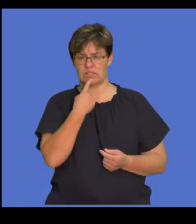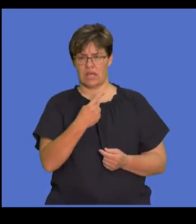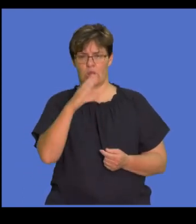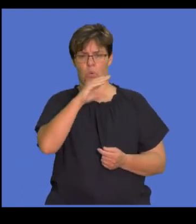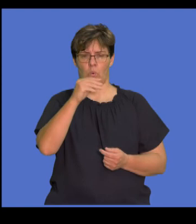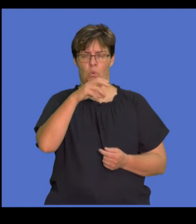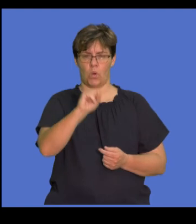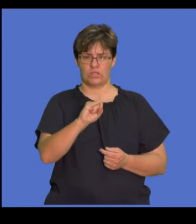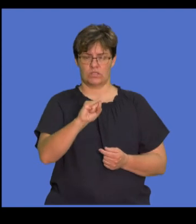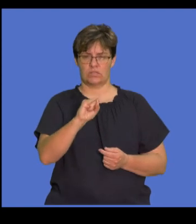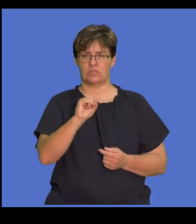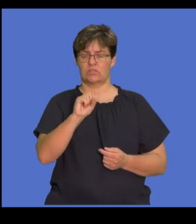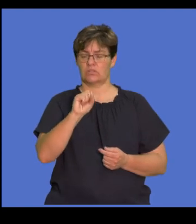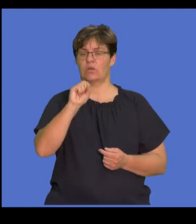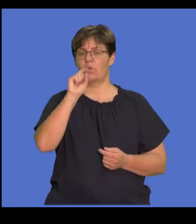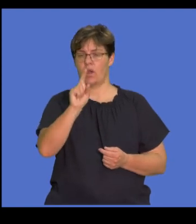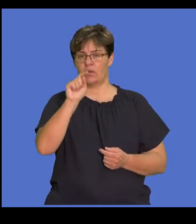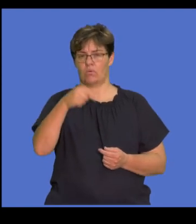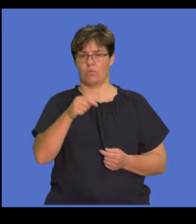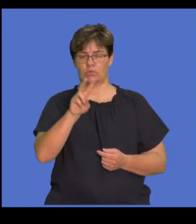will first do this, say cos